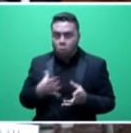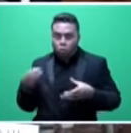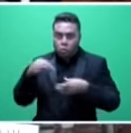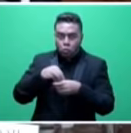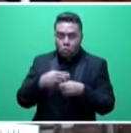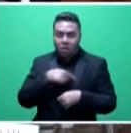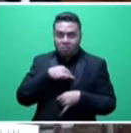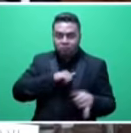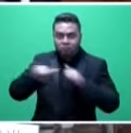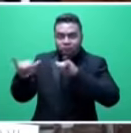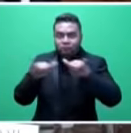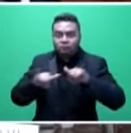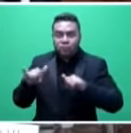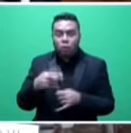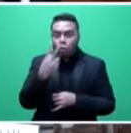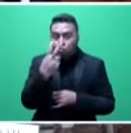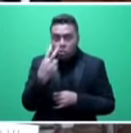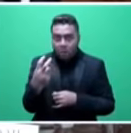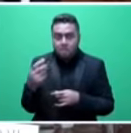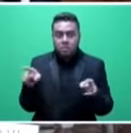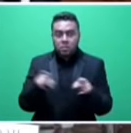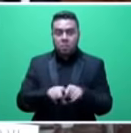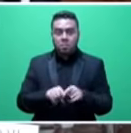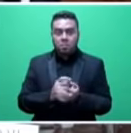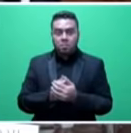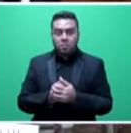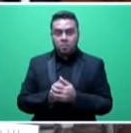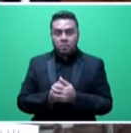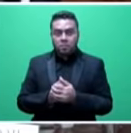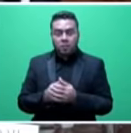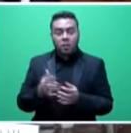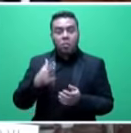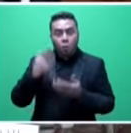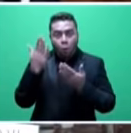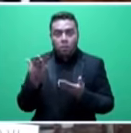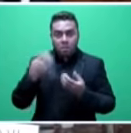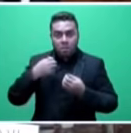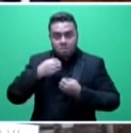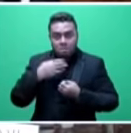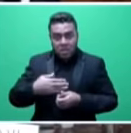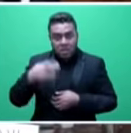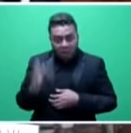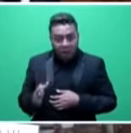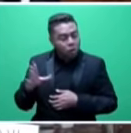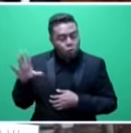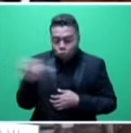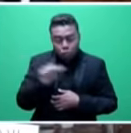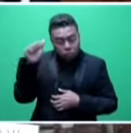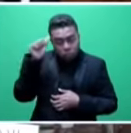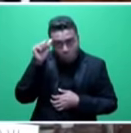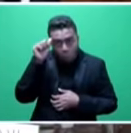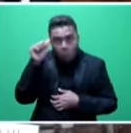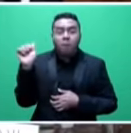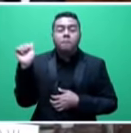our tourism industry. Mr. Speaker, sir, the Honourable Minister of Economy must know that our